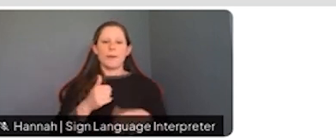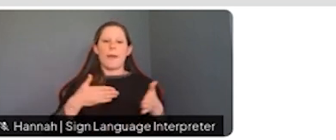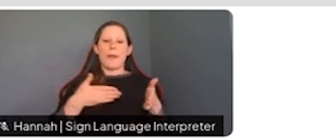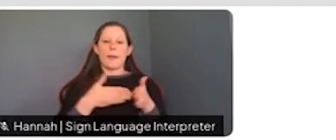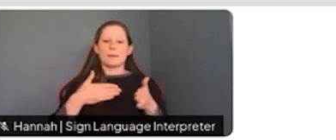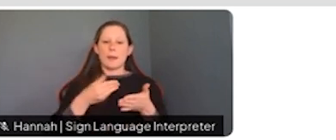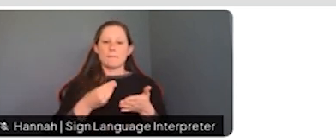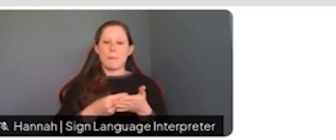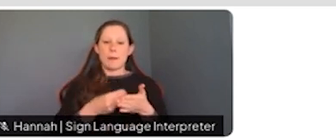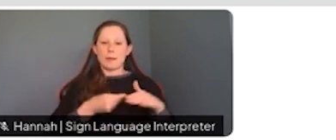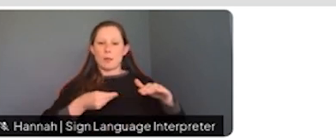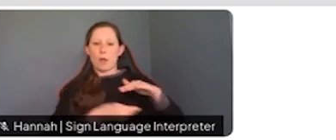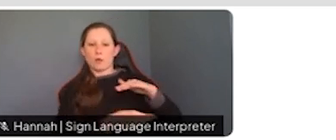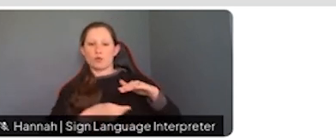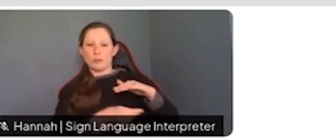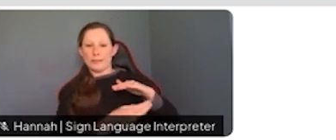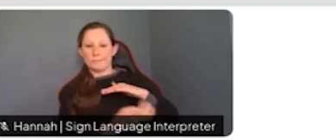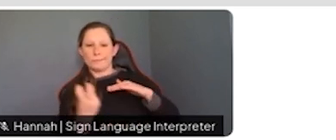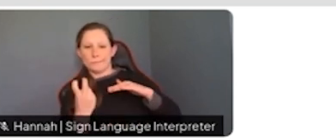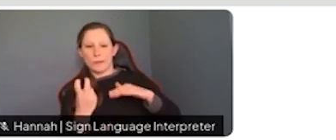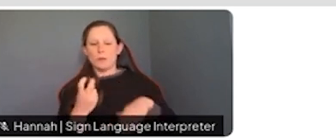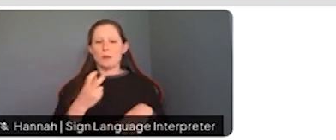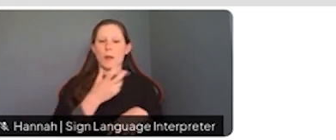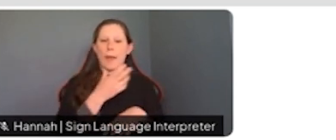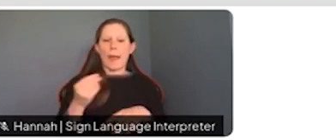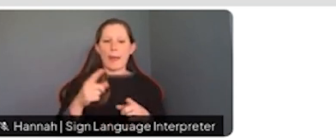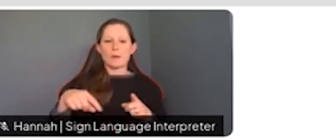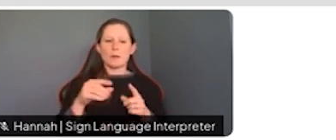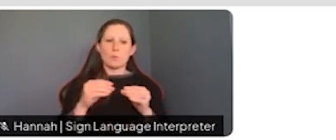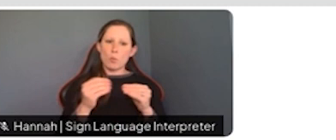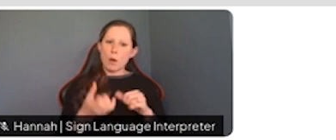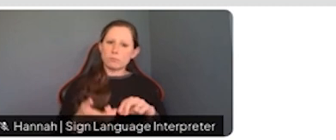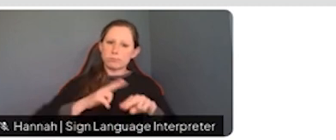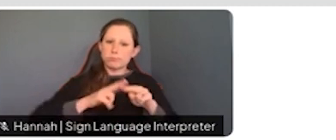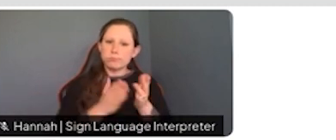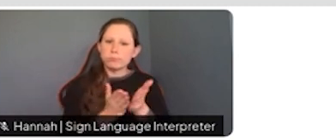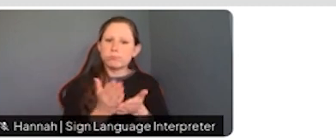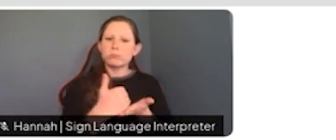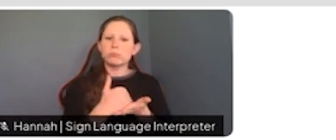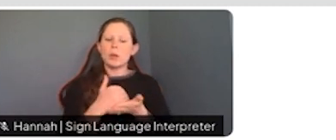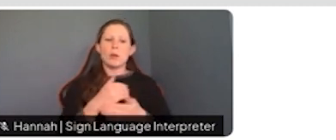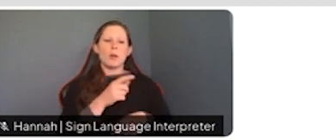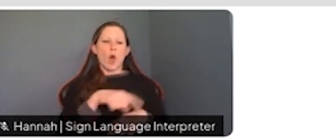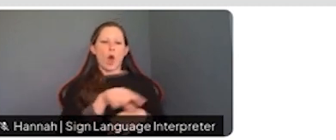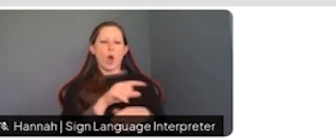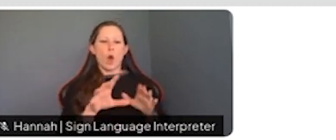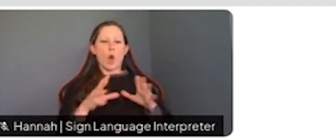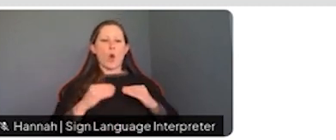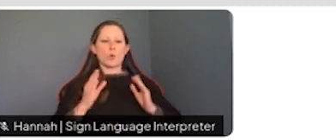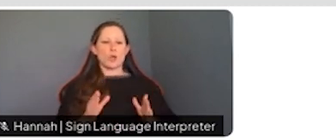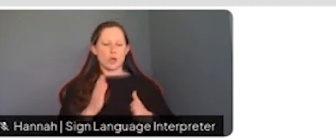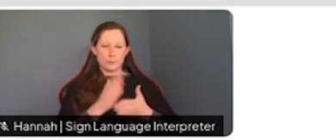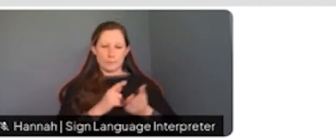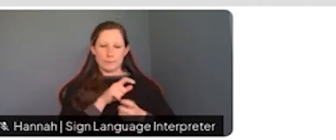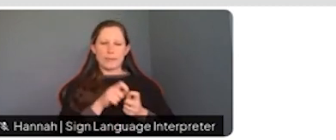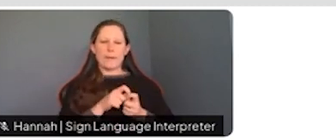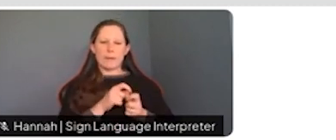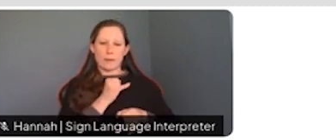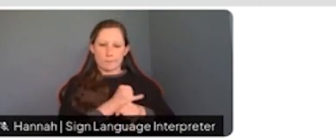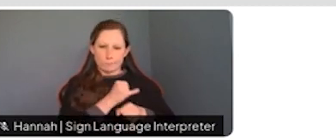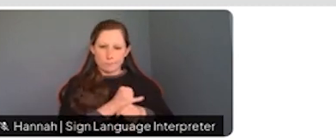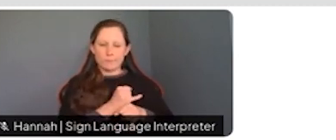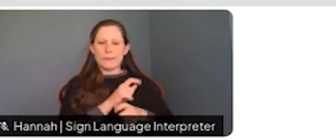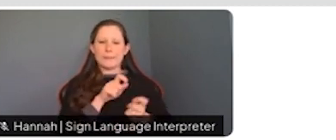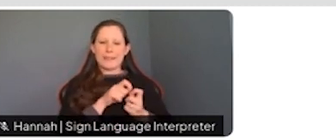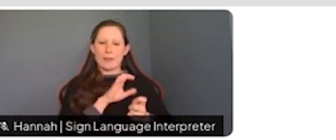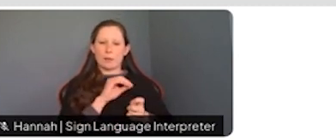and to combat illicit financing by increasing transparency into the owners of certain entities. And to